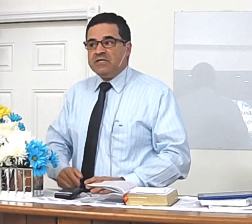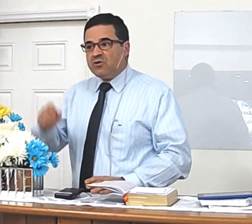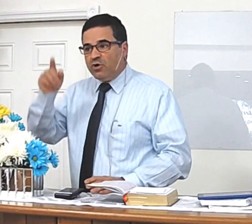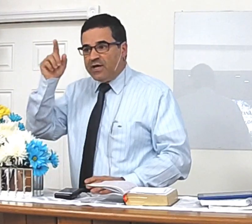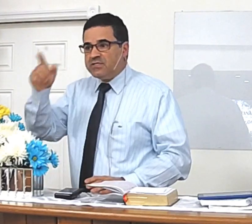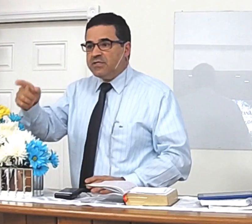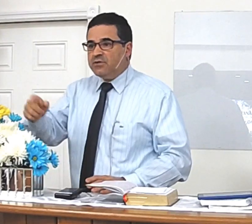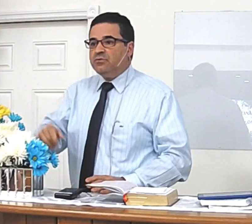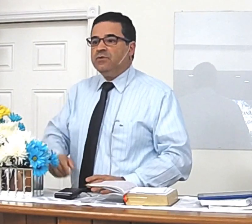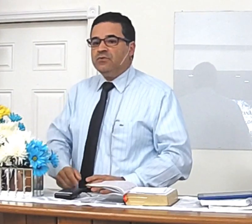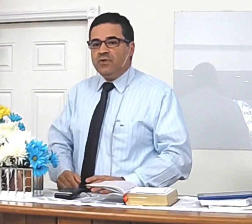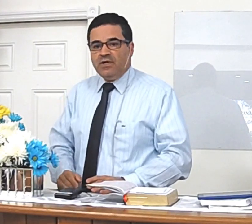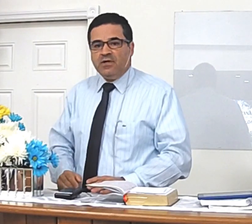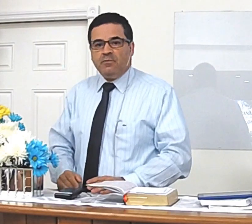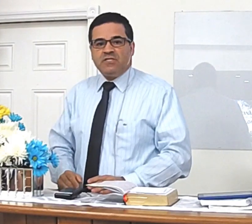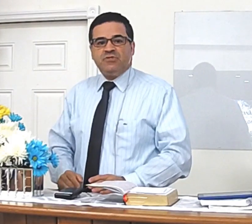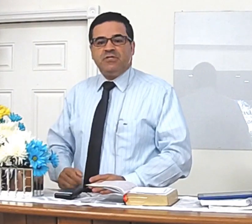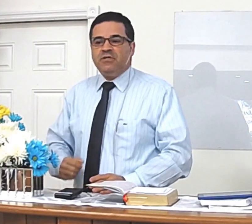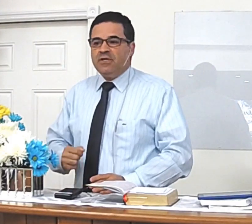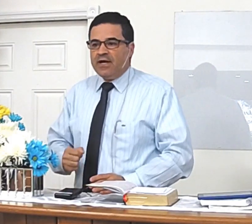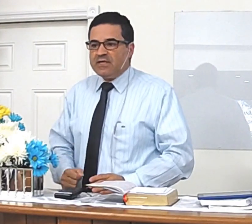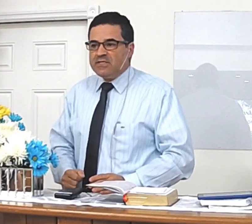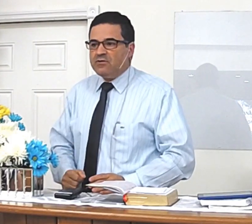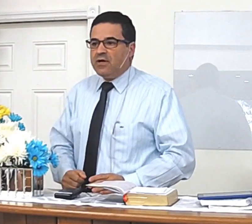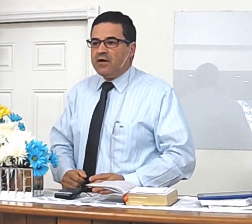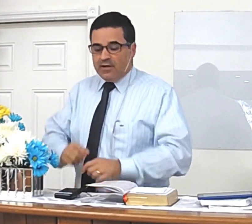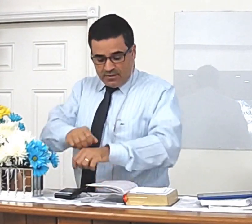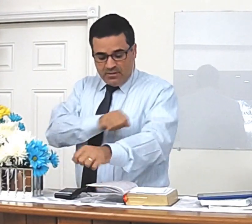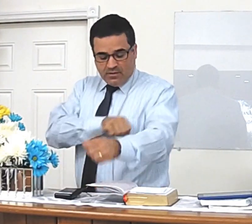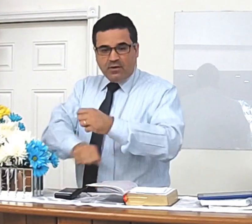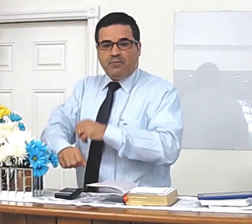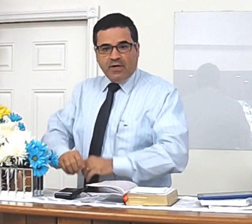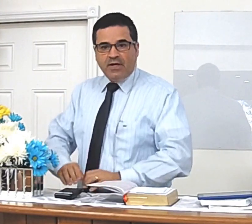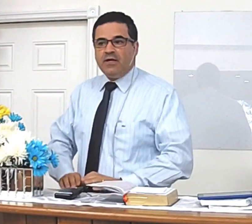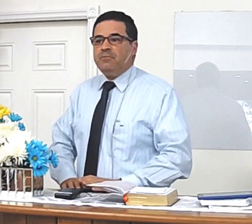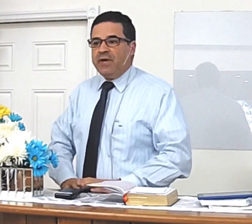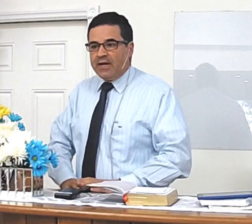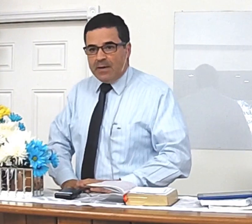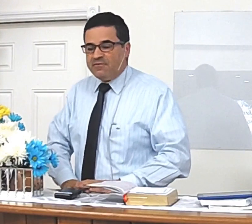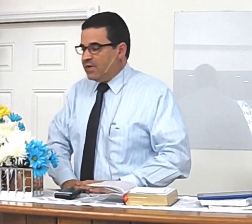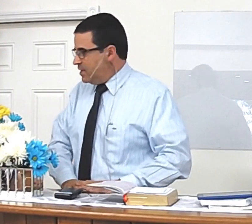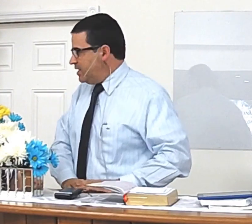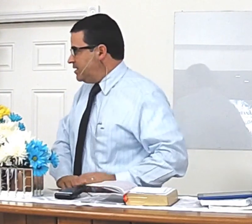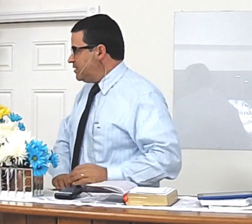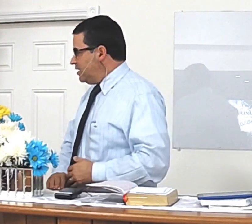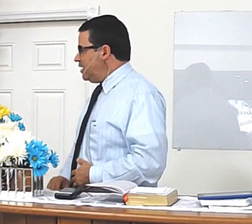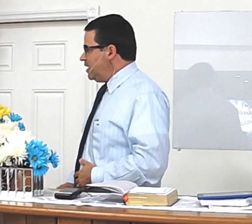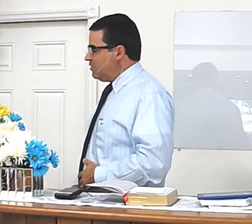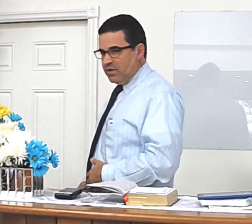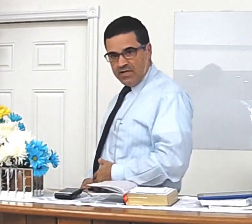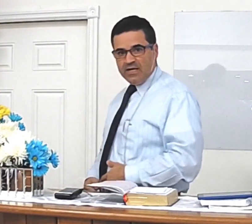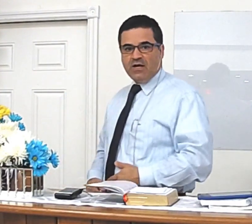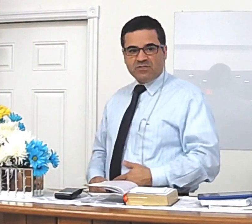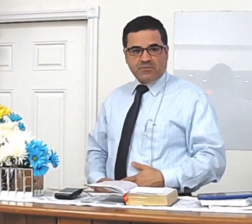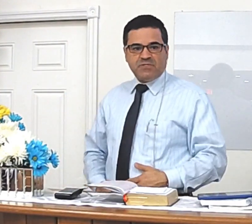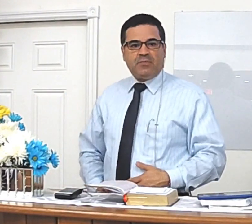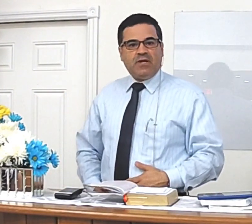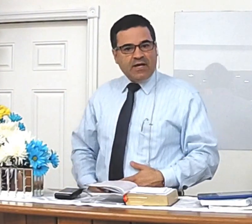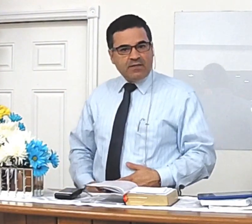well. You just need to work, you just need to wake up early, you just need to work